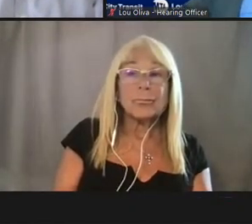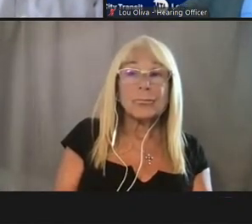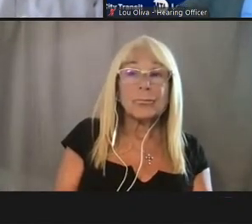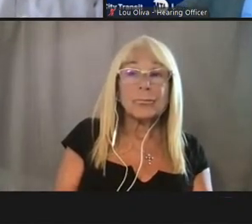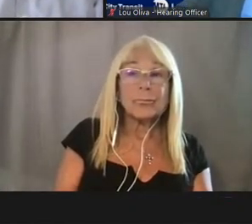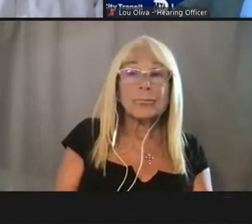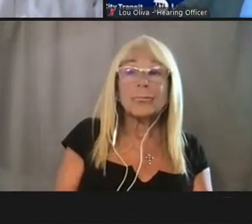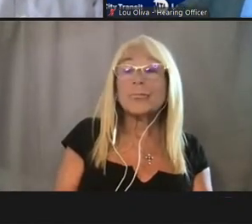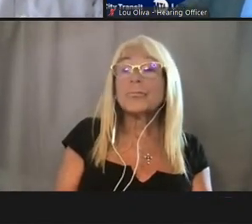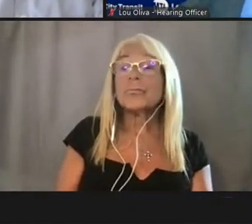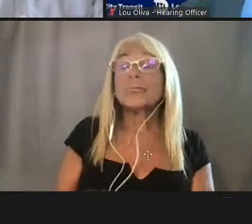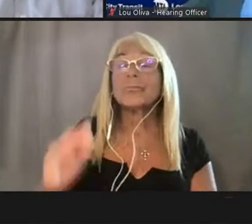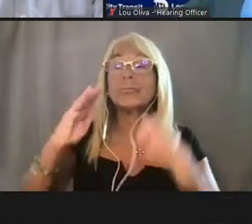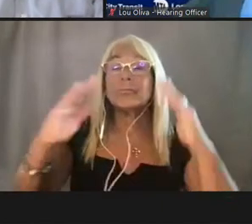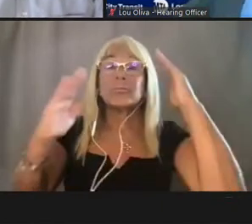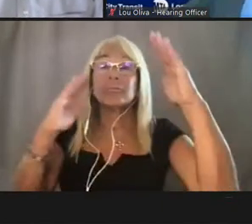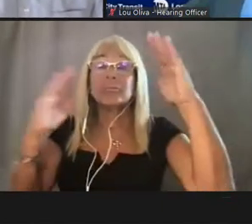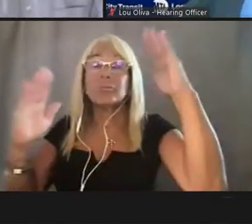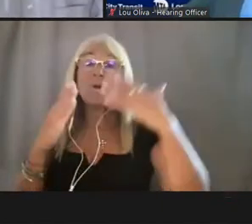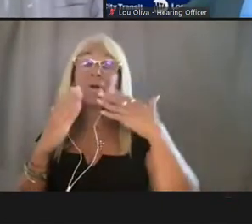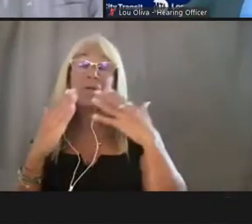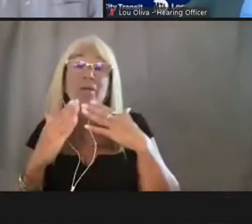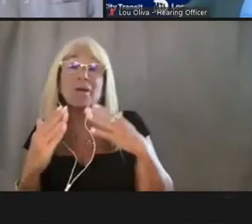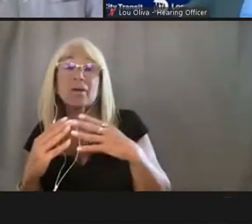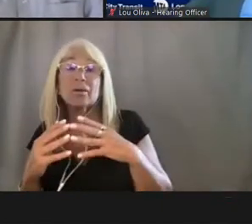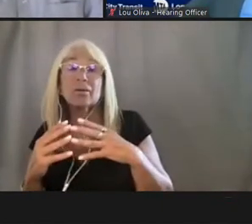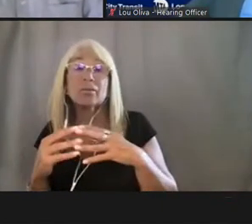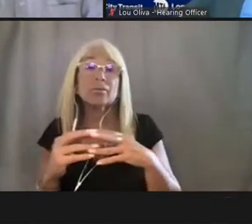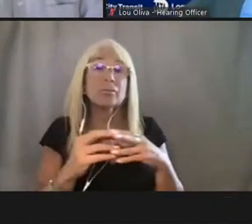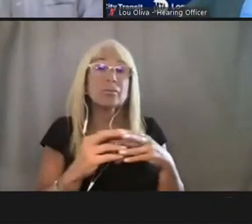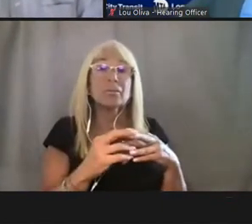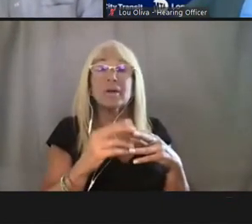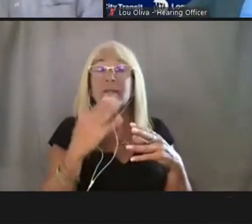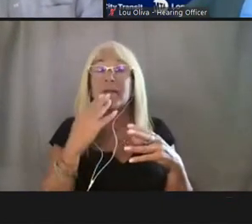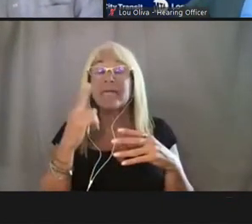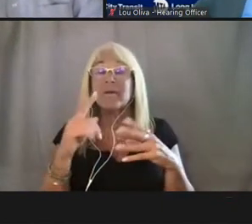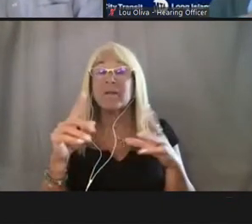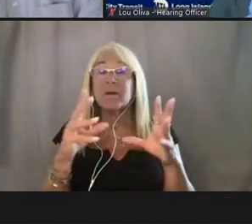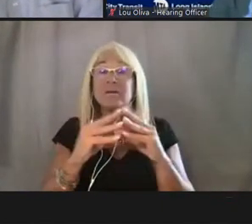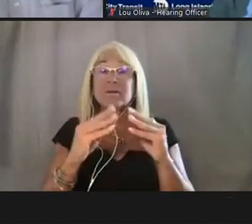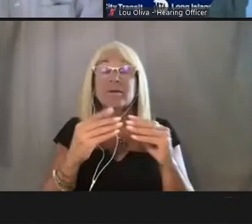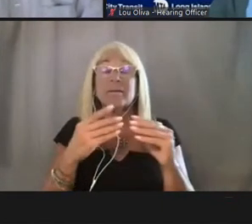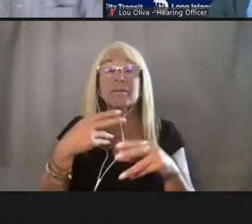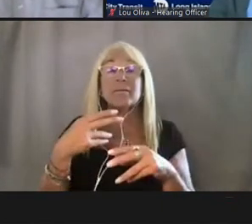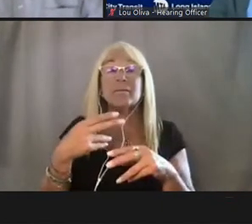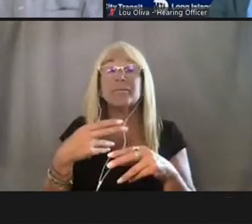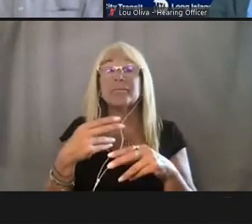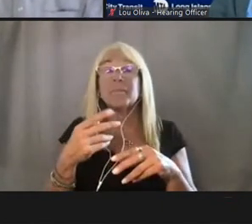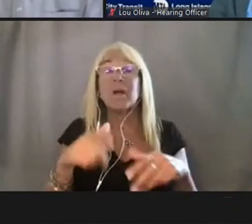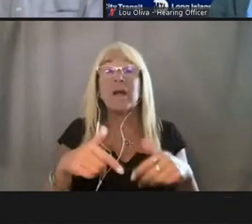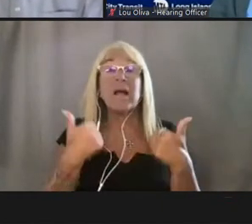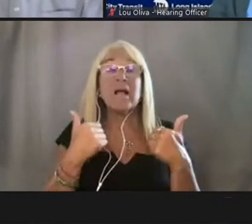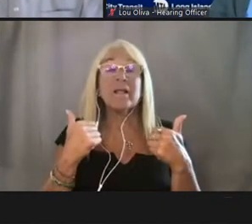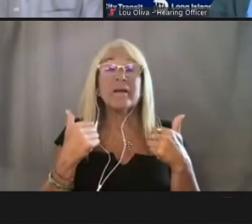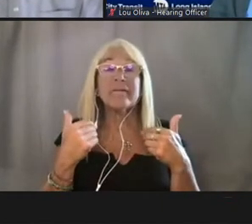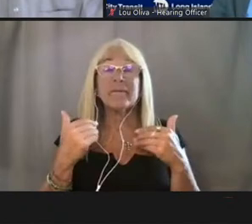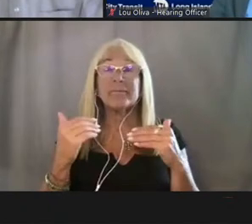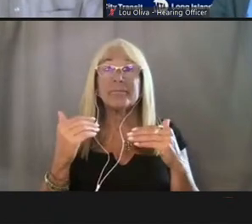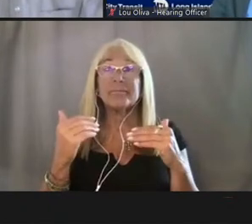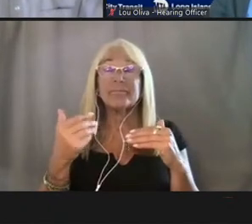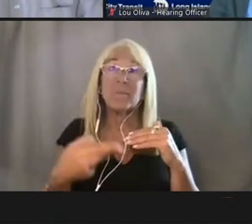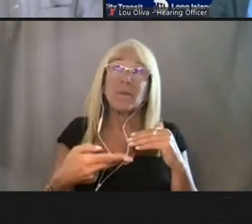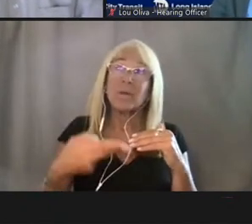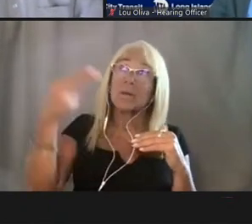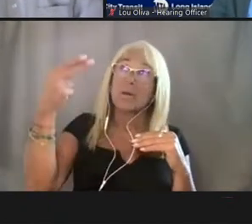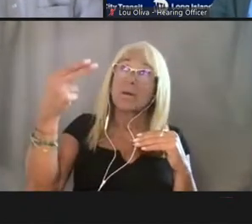hi thank you very much uh and thank you for holding this hearing my name is Richard Robbins I live in the Upper West Side own